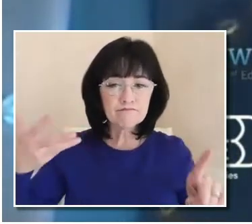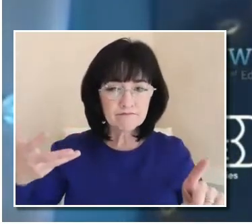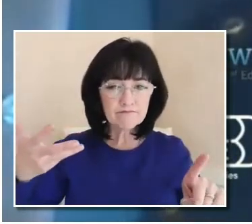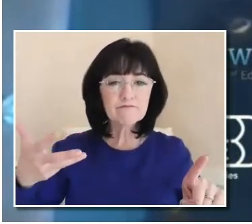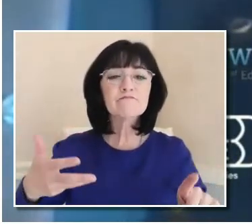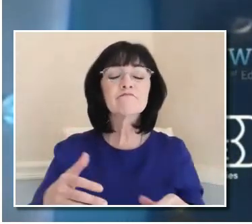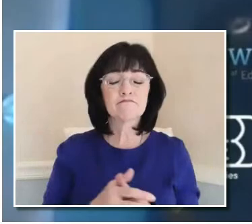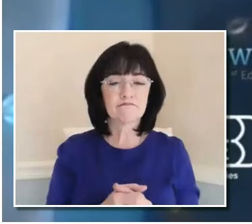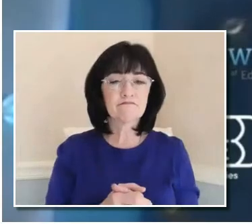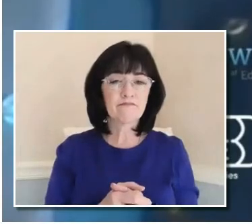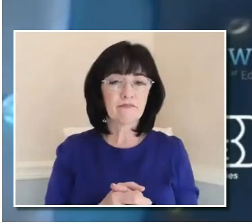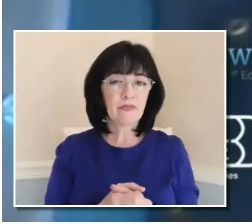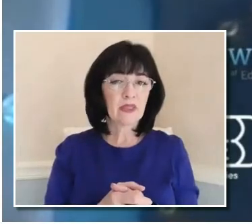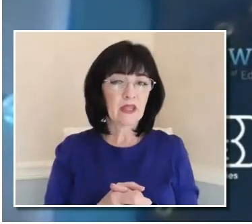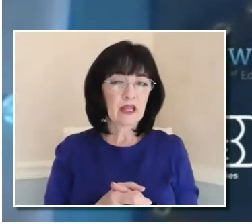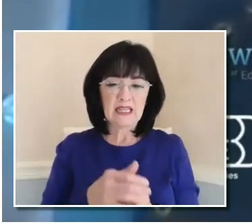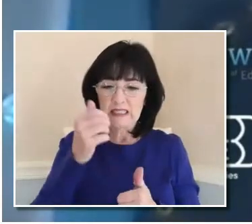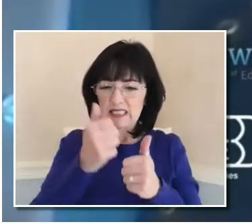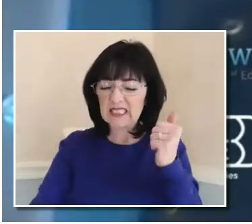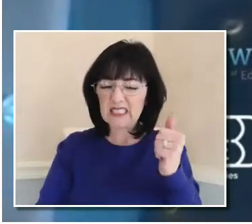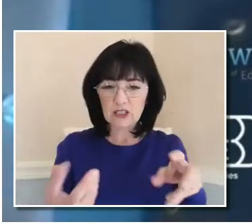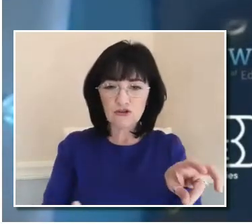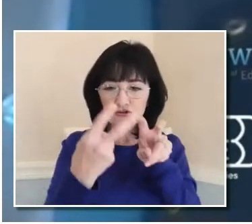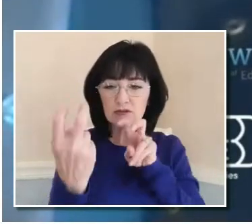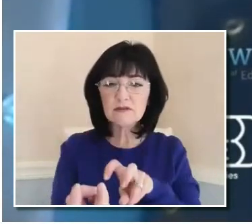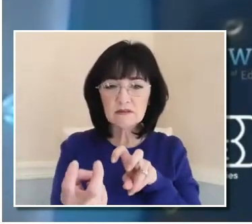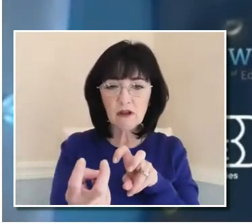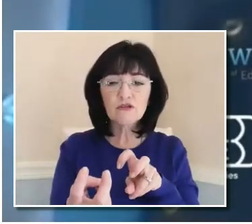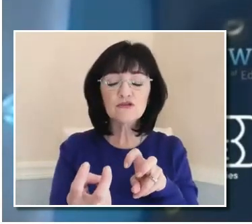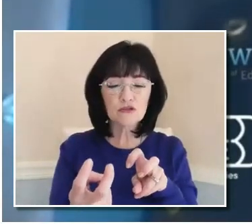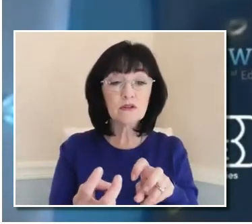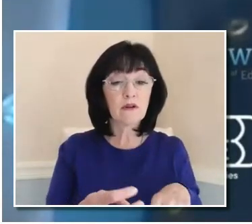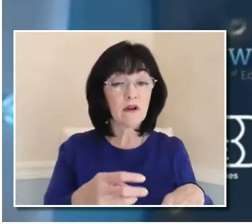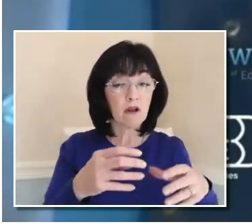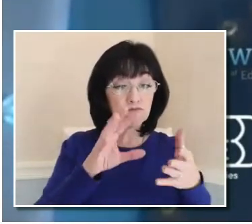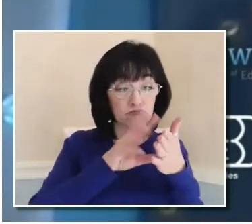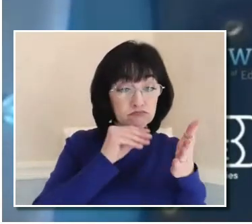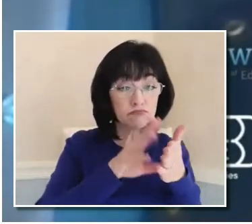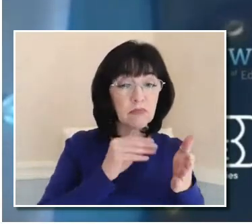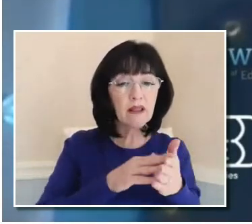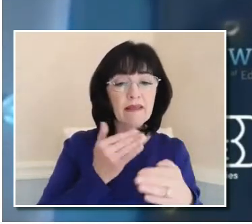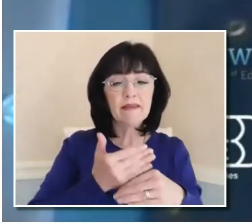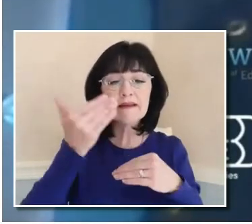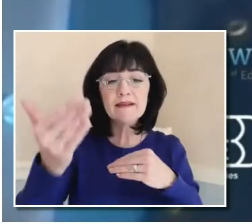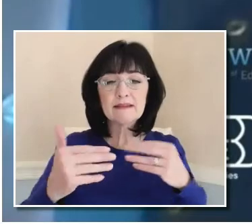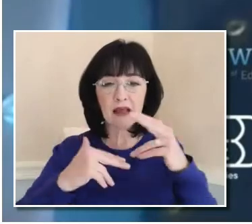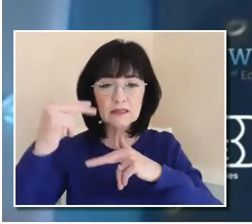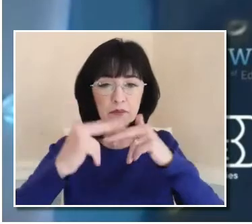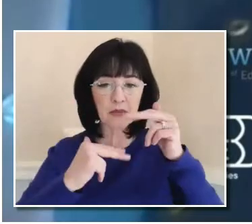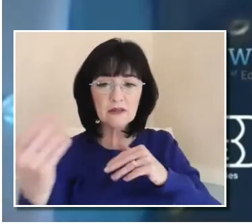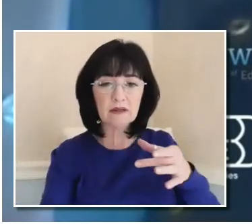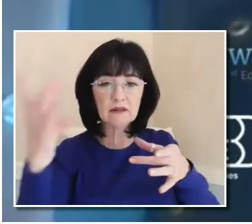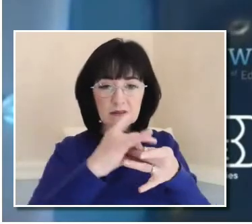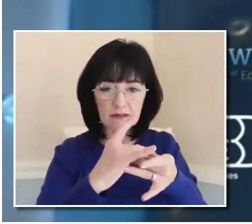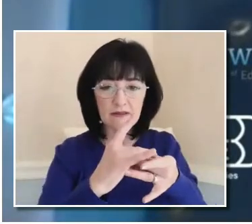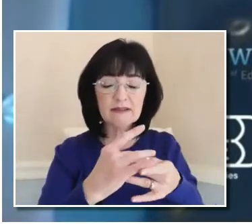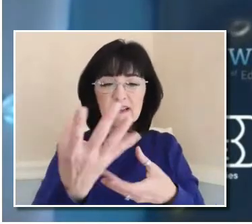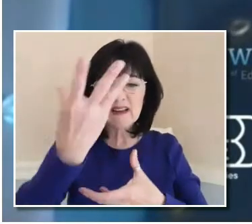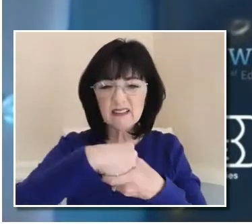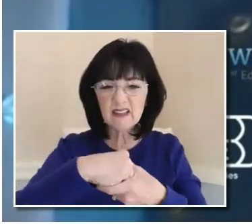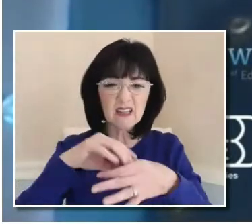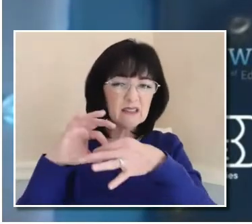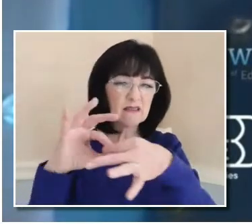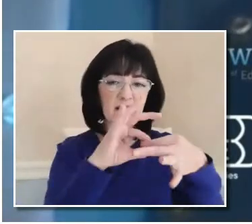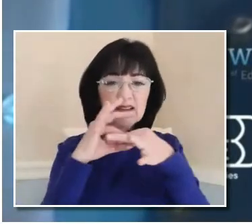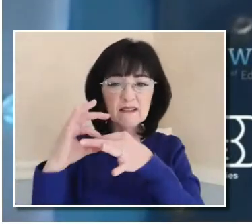out, right? So each session builds upon the next, and it's also interconnected and interdependent on what you've been doing with your